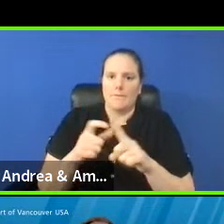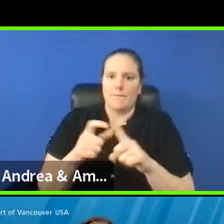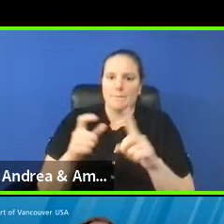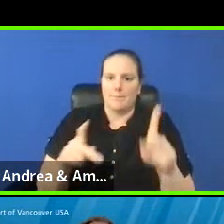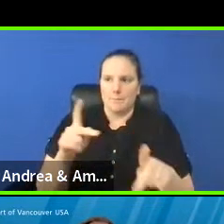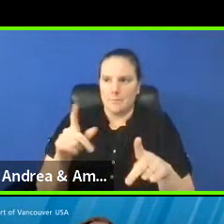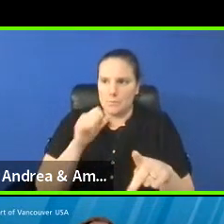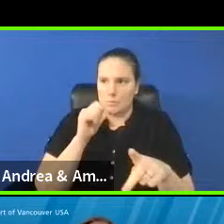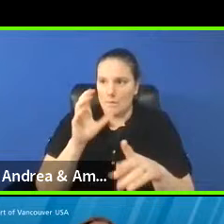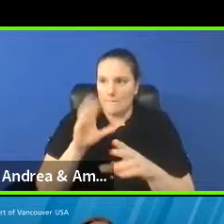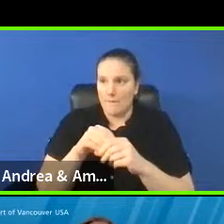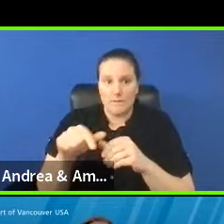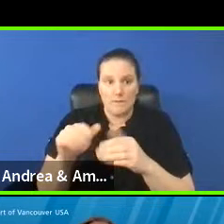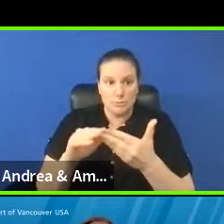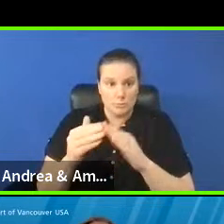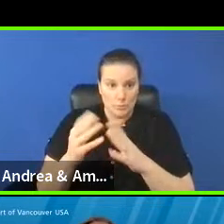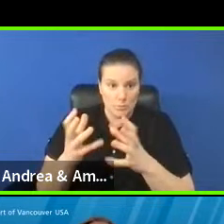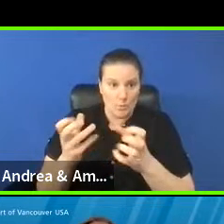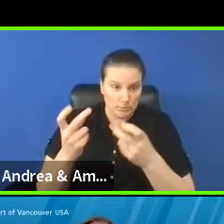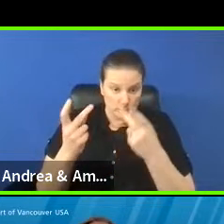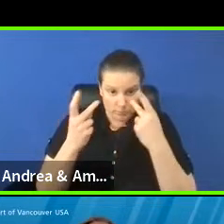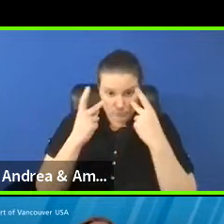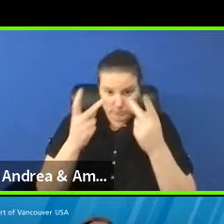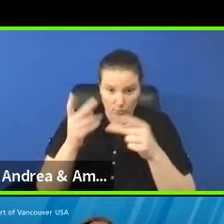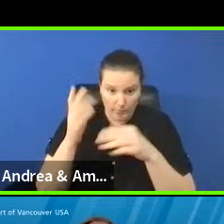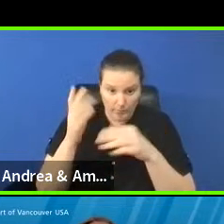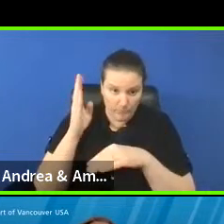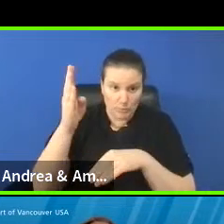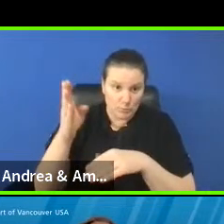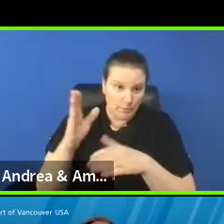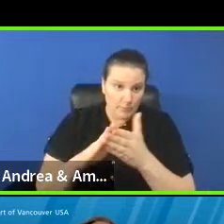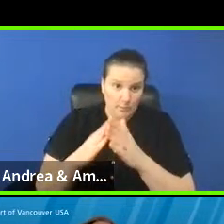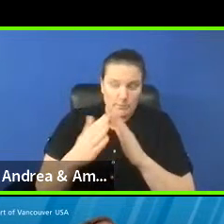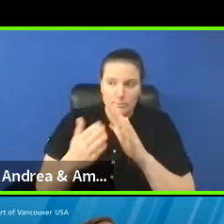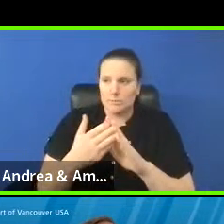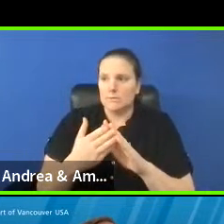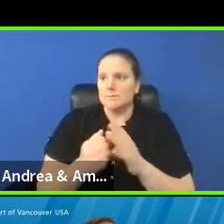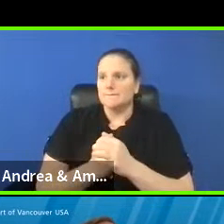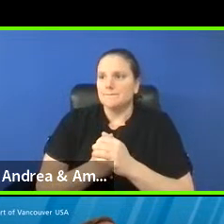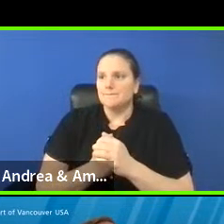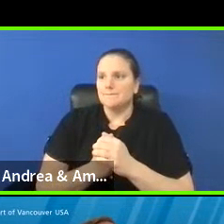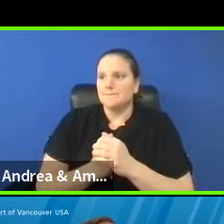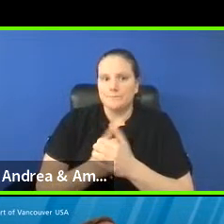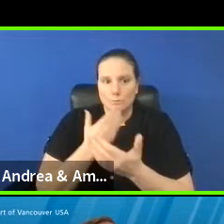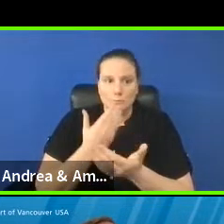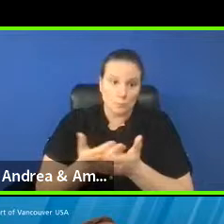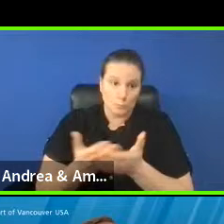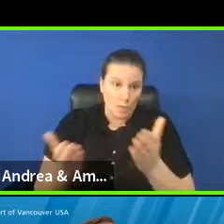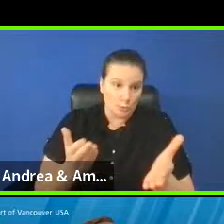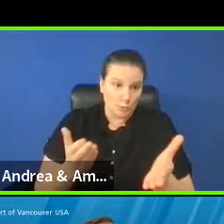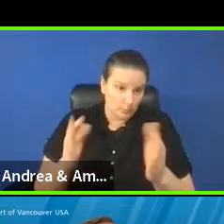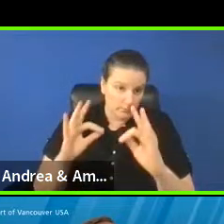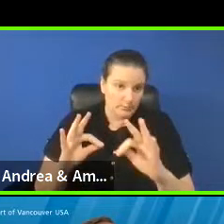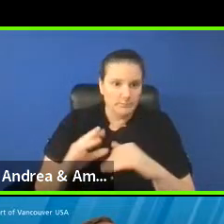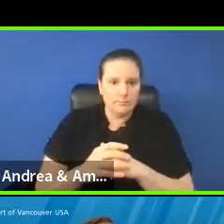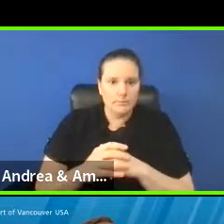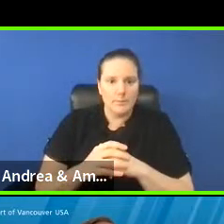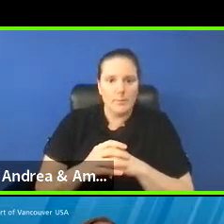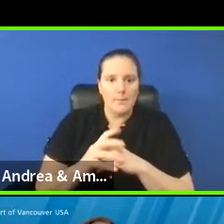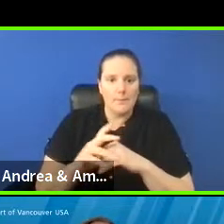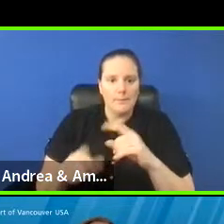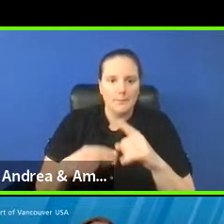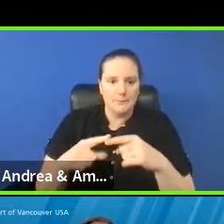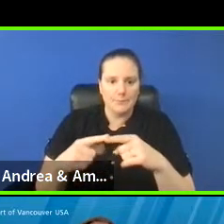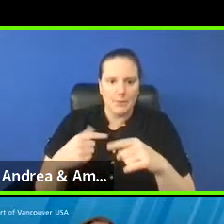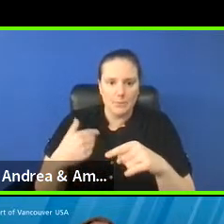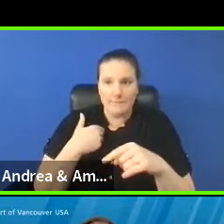a part of this community and want to see the future of the community well served. So As we